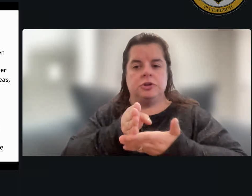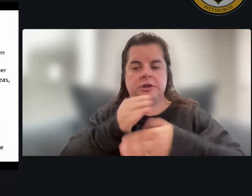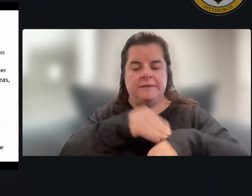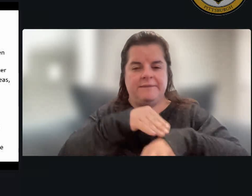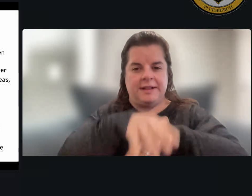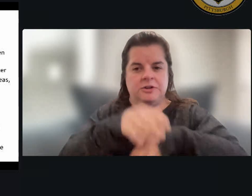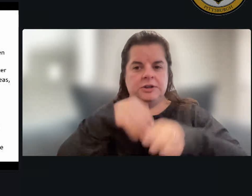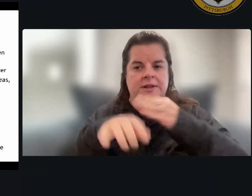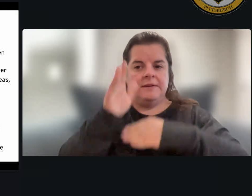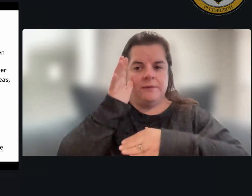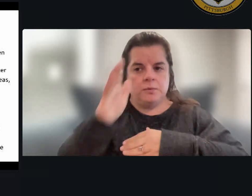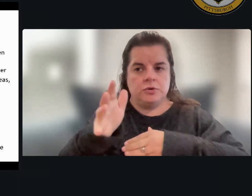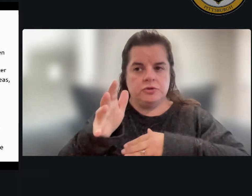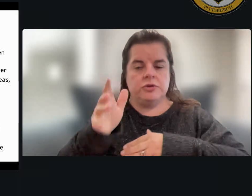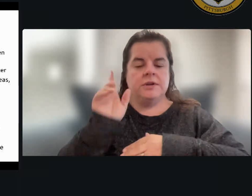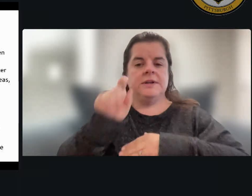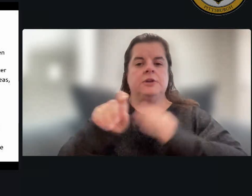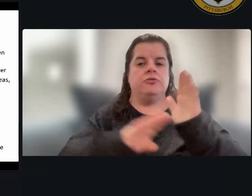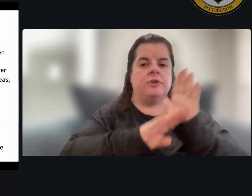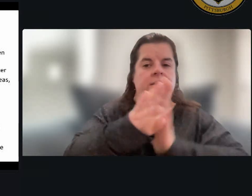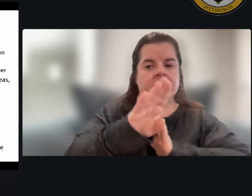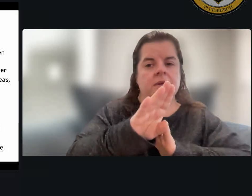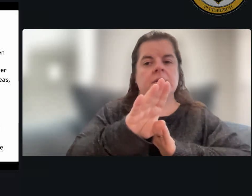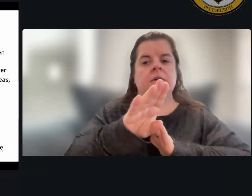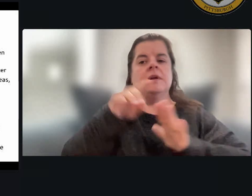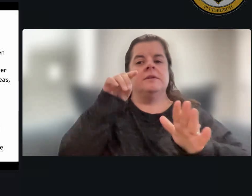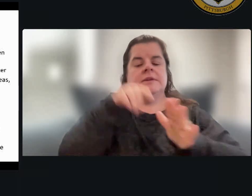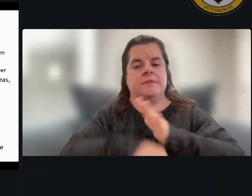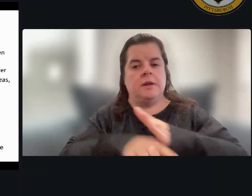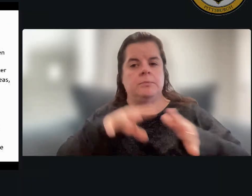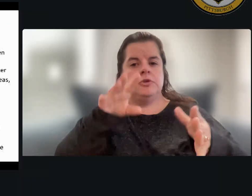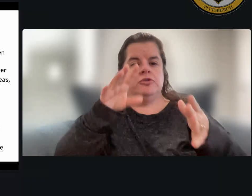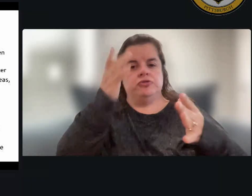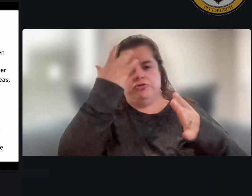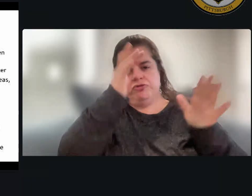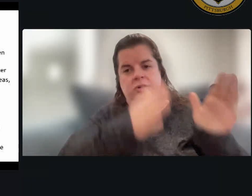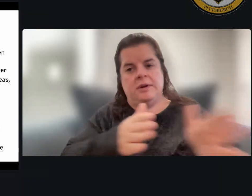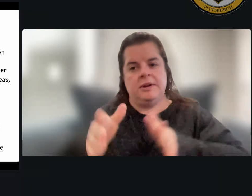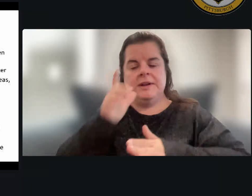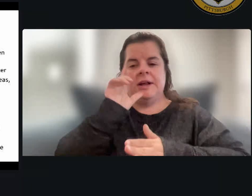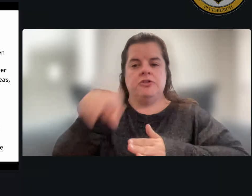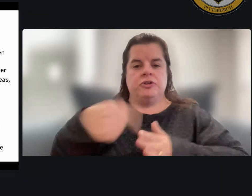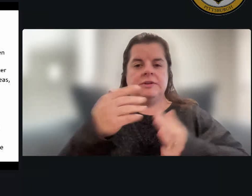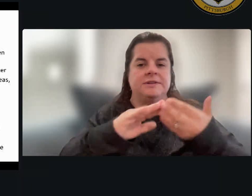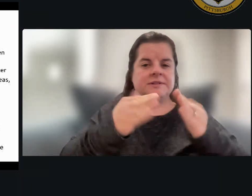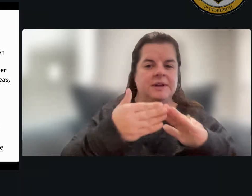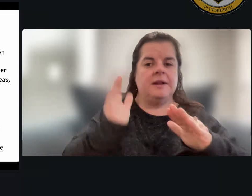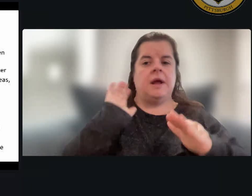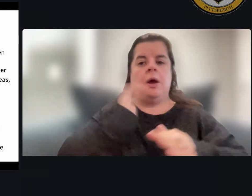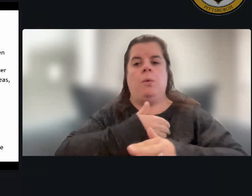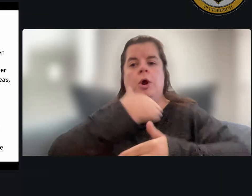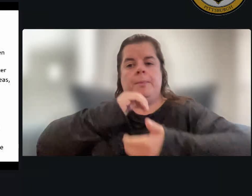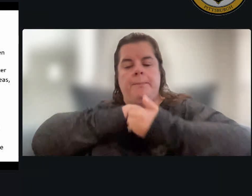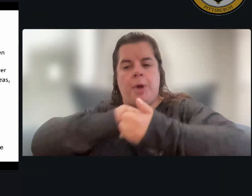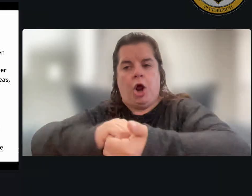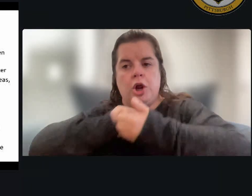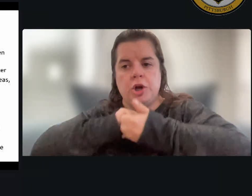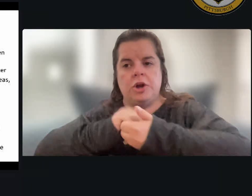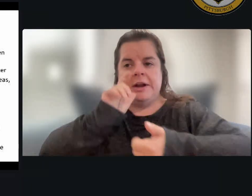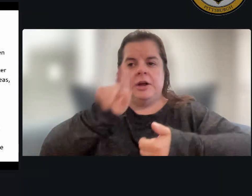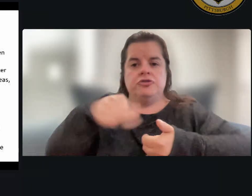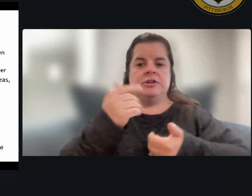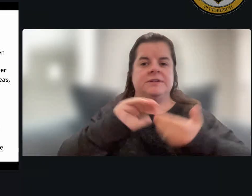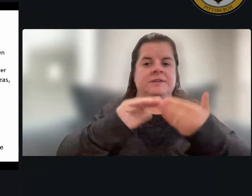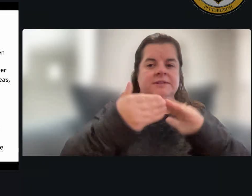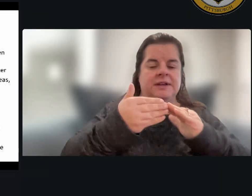future, we will need to develop a comprehensive strategy, not just the city, but our partners. This assessment does not just look at the city of Pittsburgh, it looks